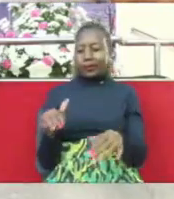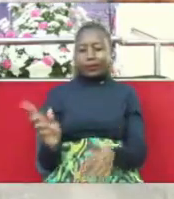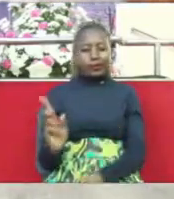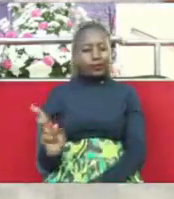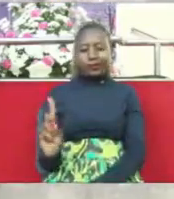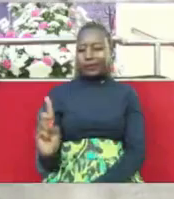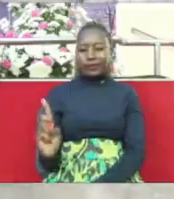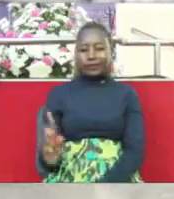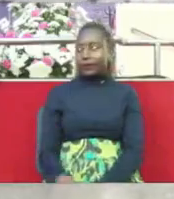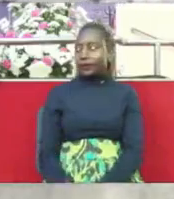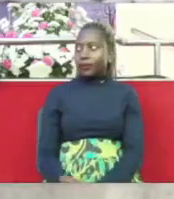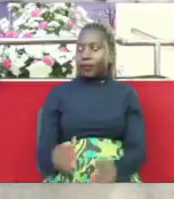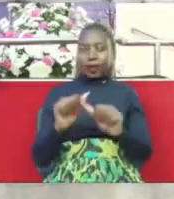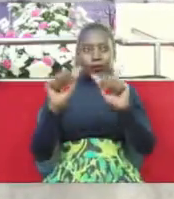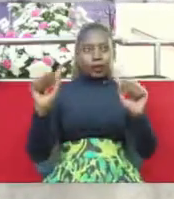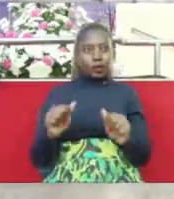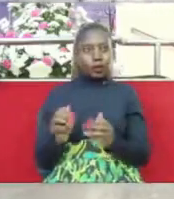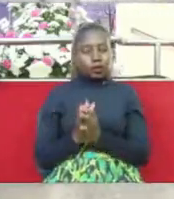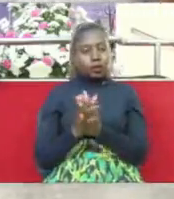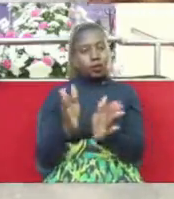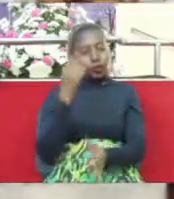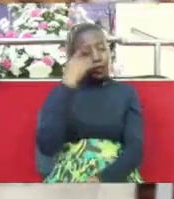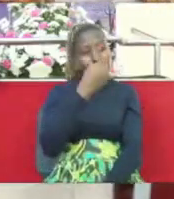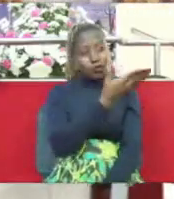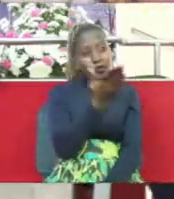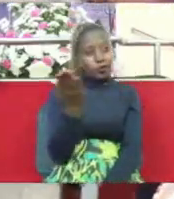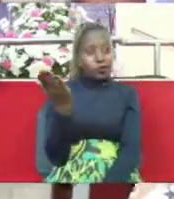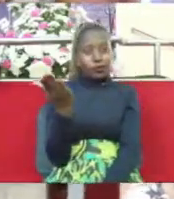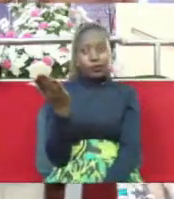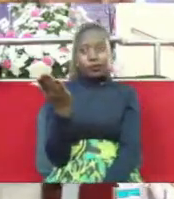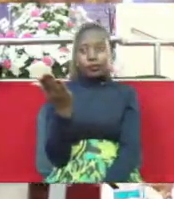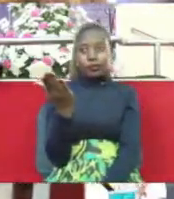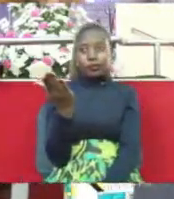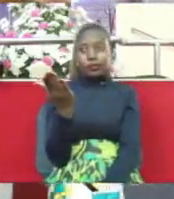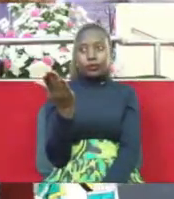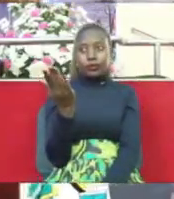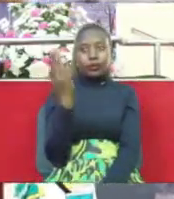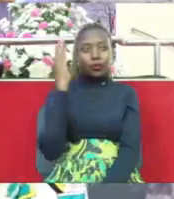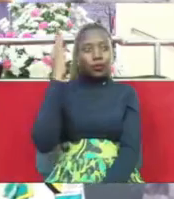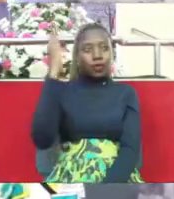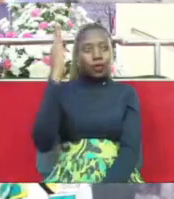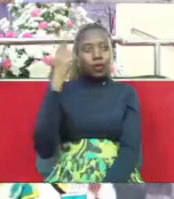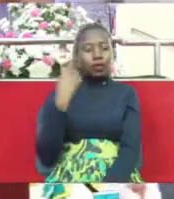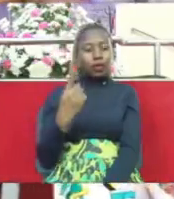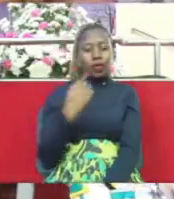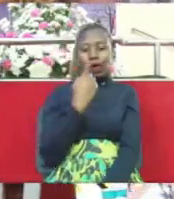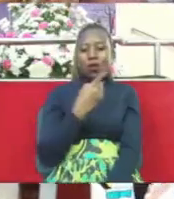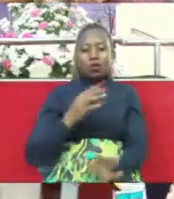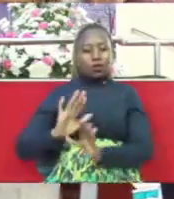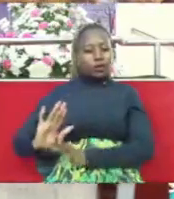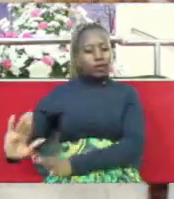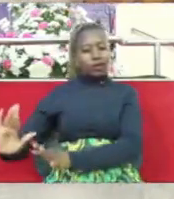hesitate. The altar is open for you. He is the one who takes away our shame.